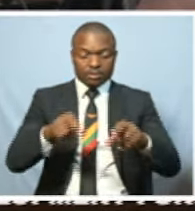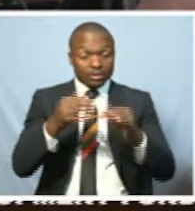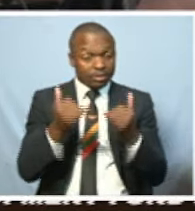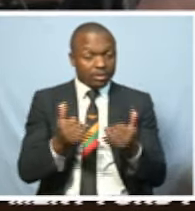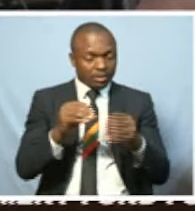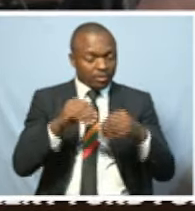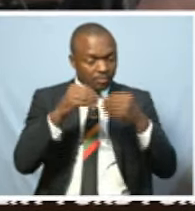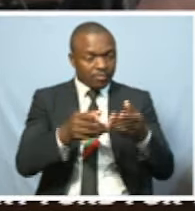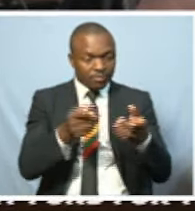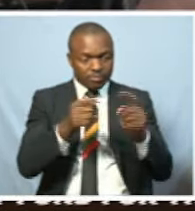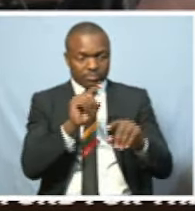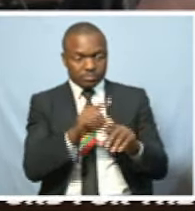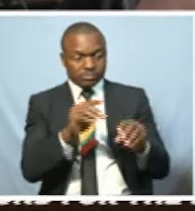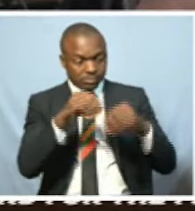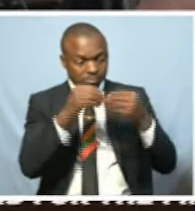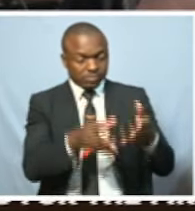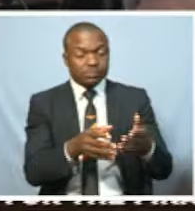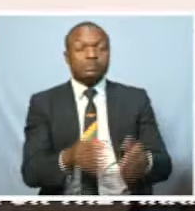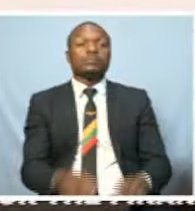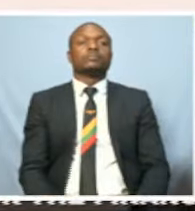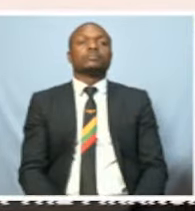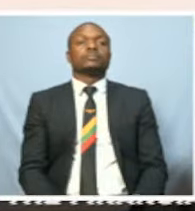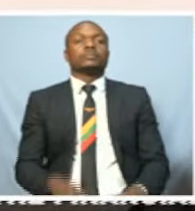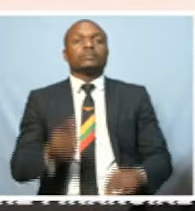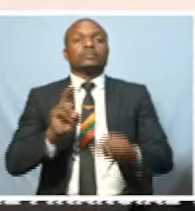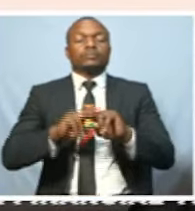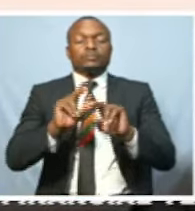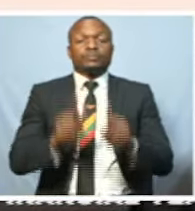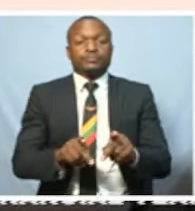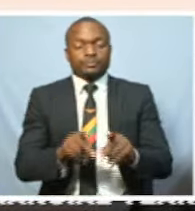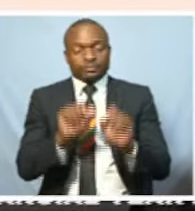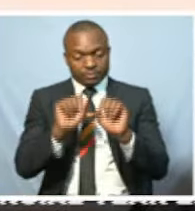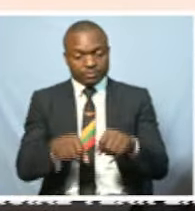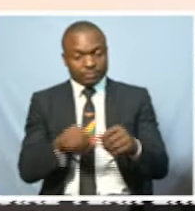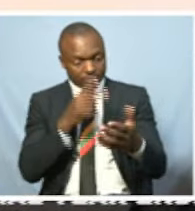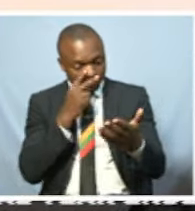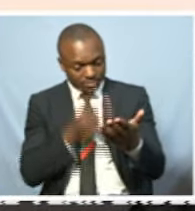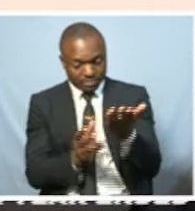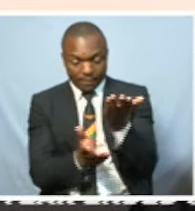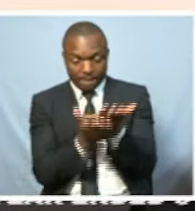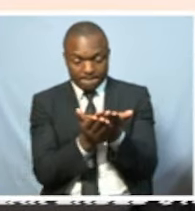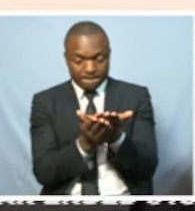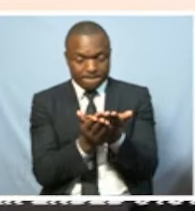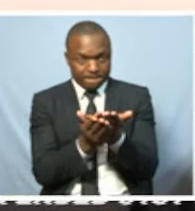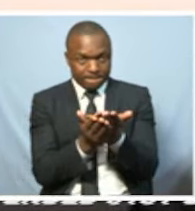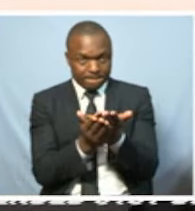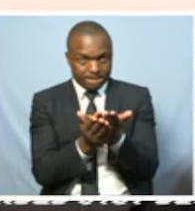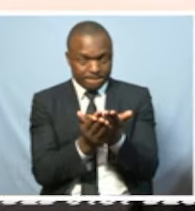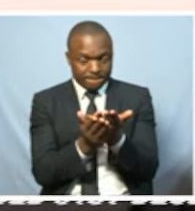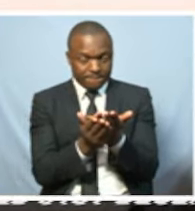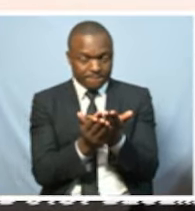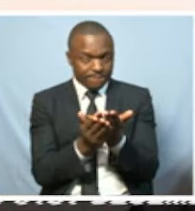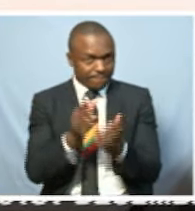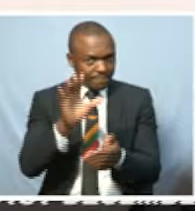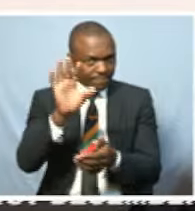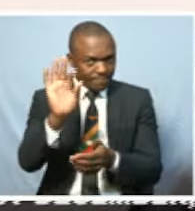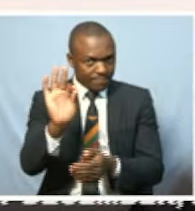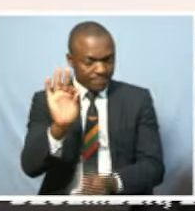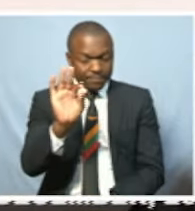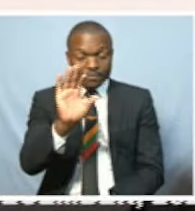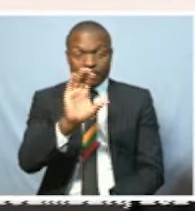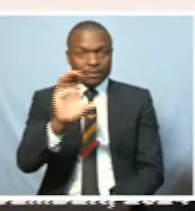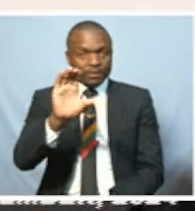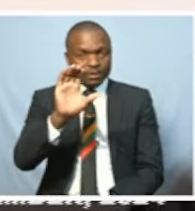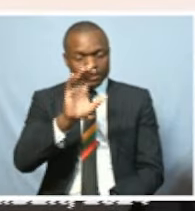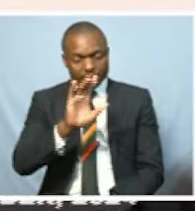And when did you award it? Okay. Chair, I'll refer you to the appendix, which has the exact amount. It should be about 960 something.